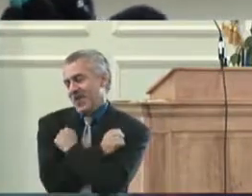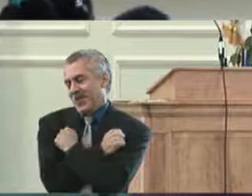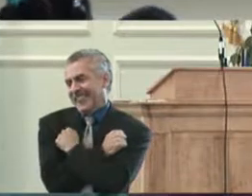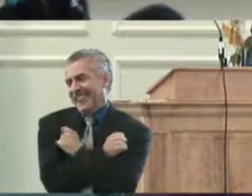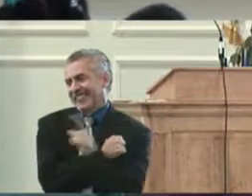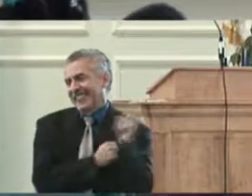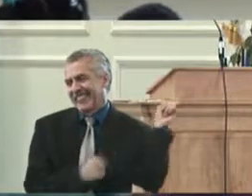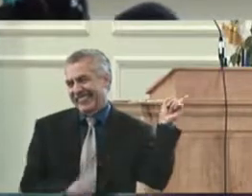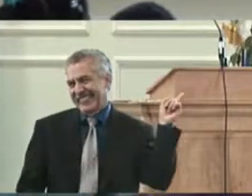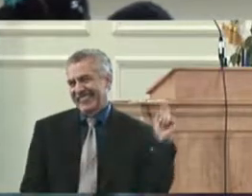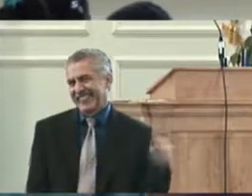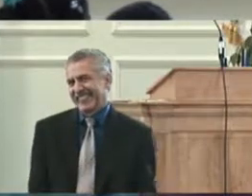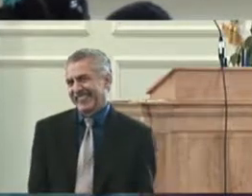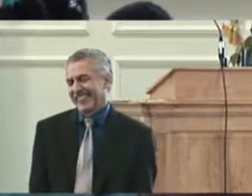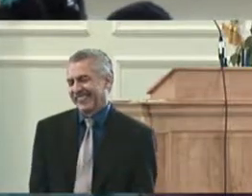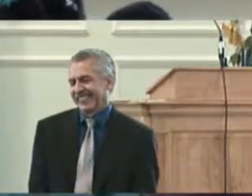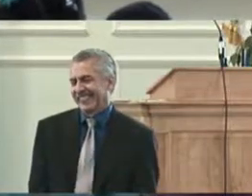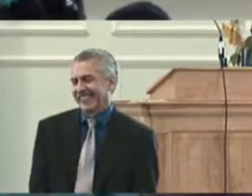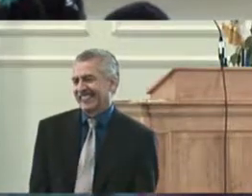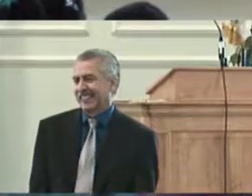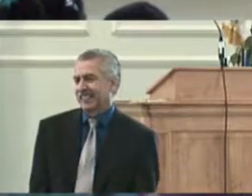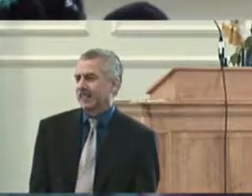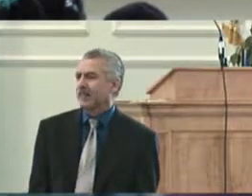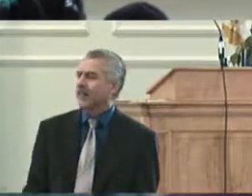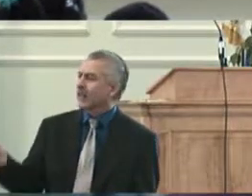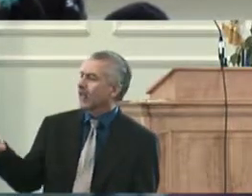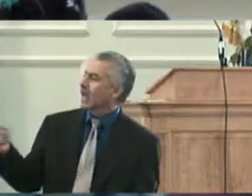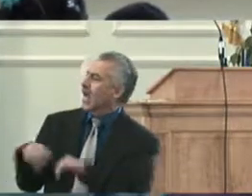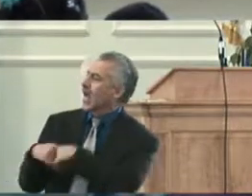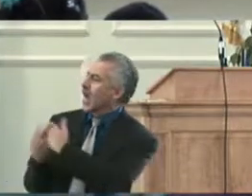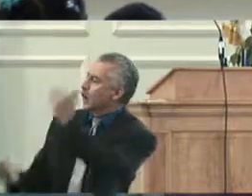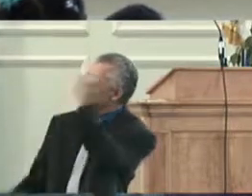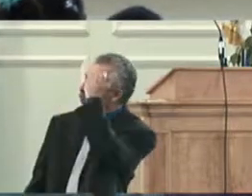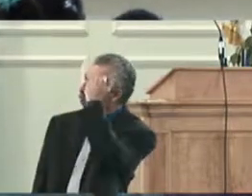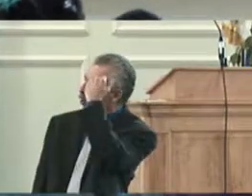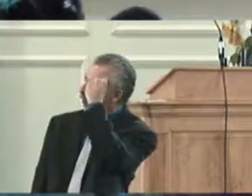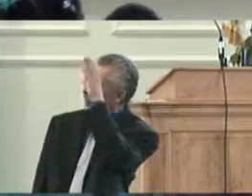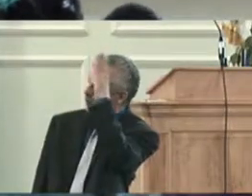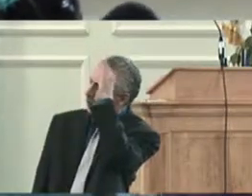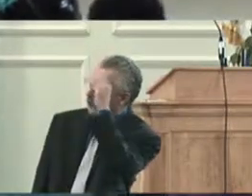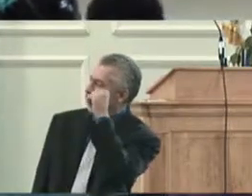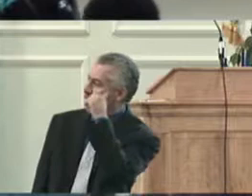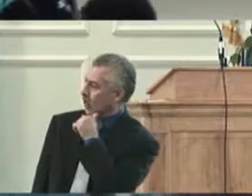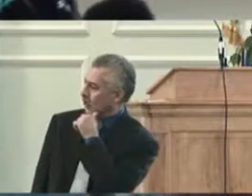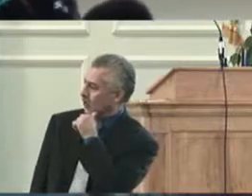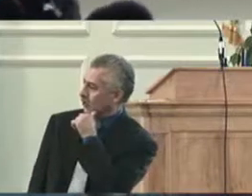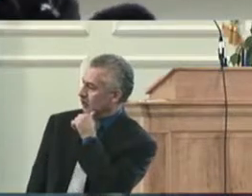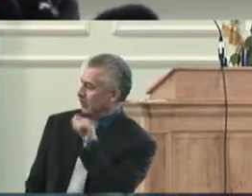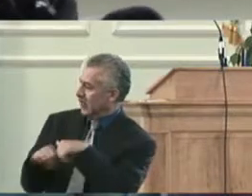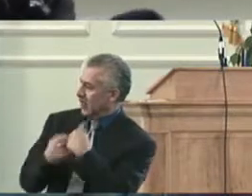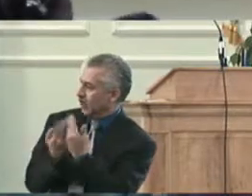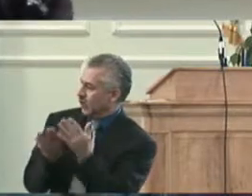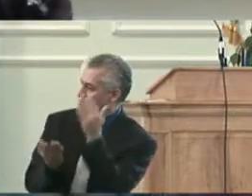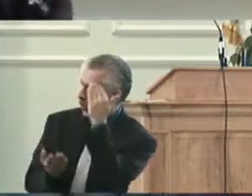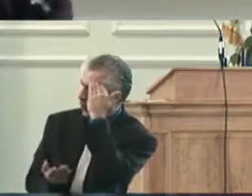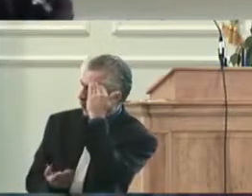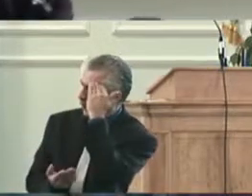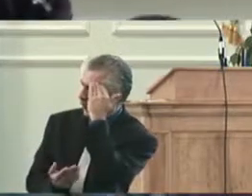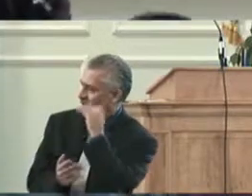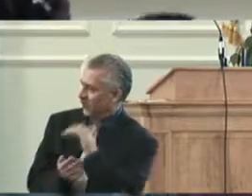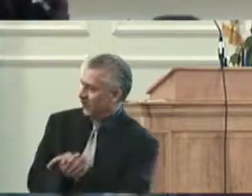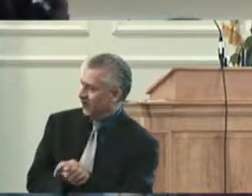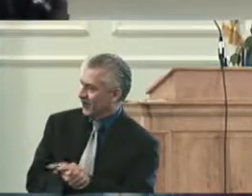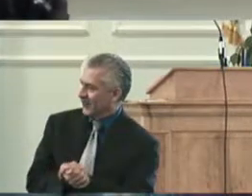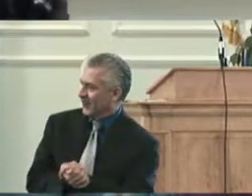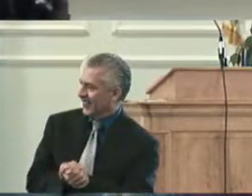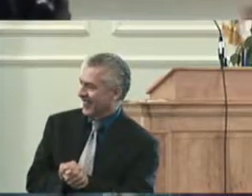how to make a difference between the female and the male duck? Do you know what the difference is? What is